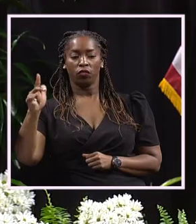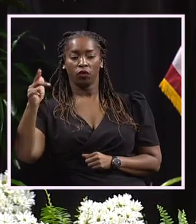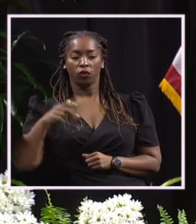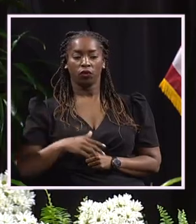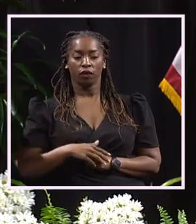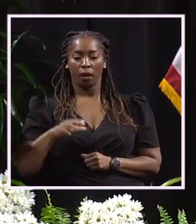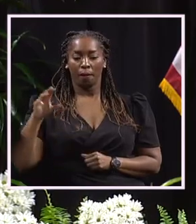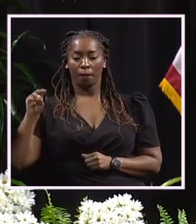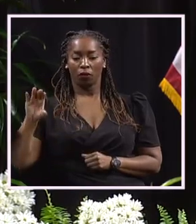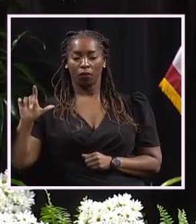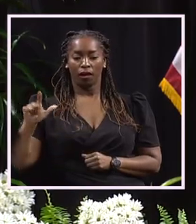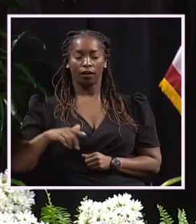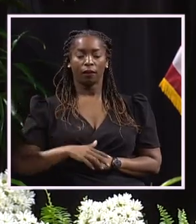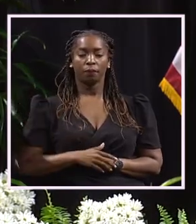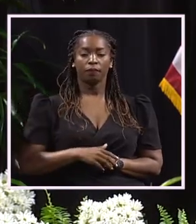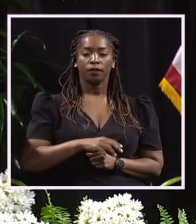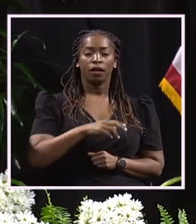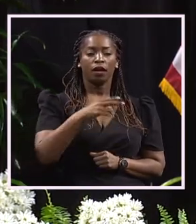Eduardo Sanchez.